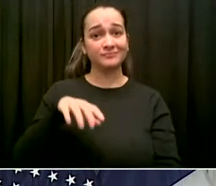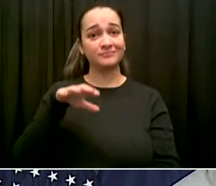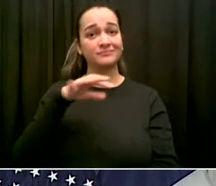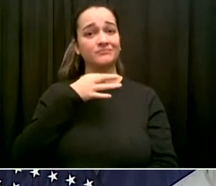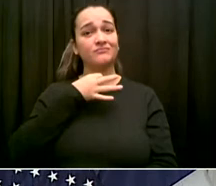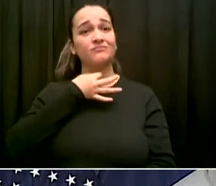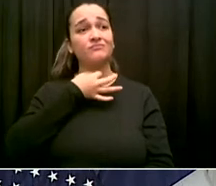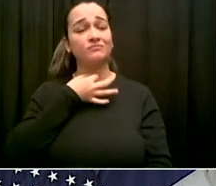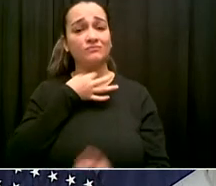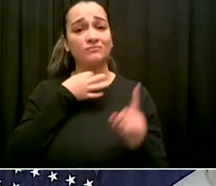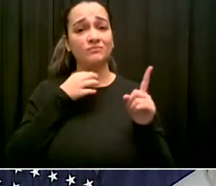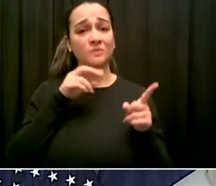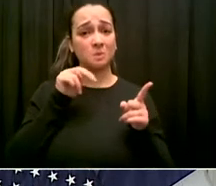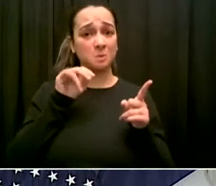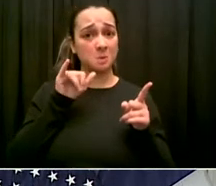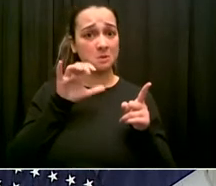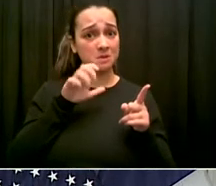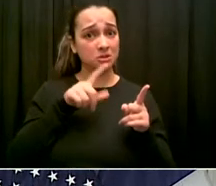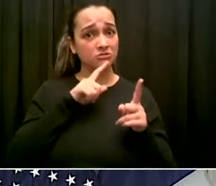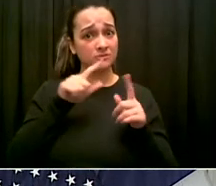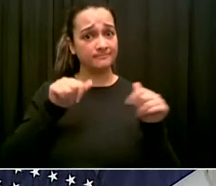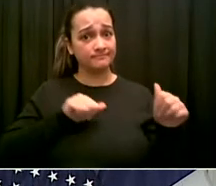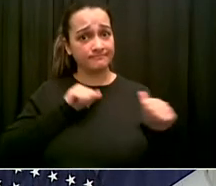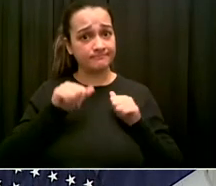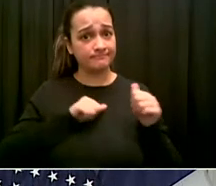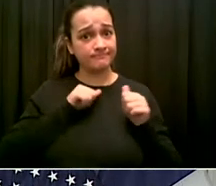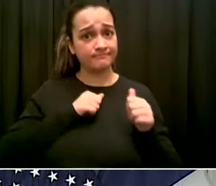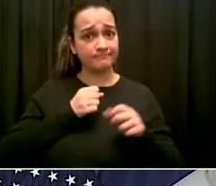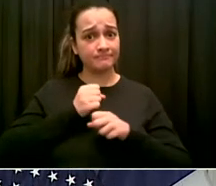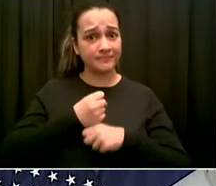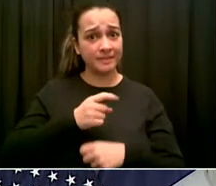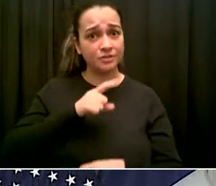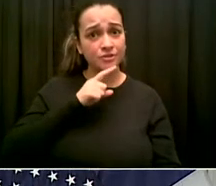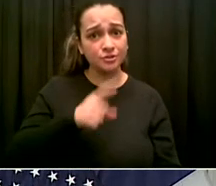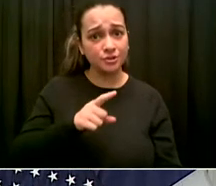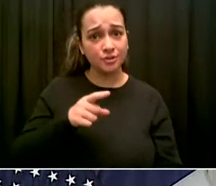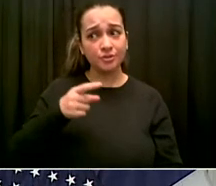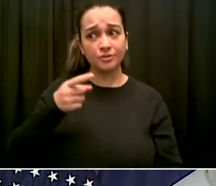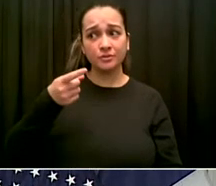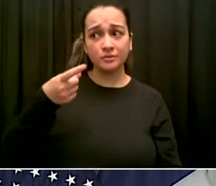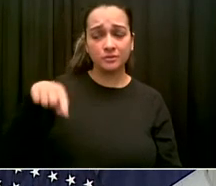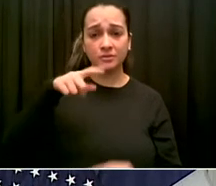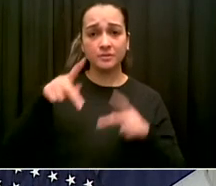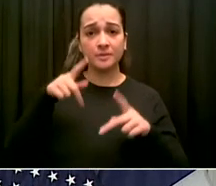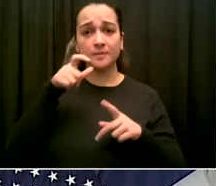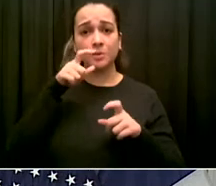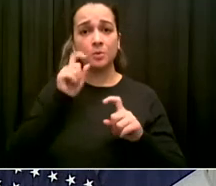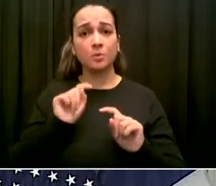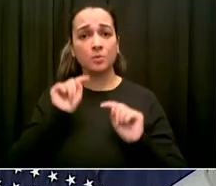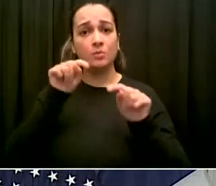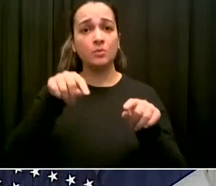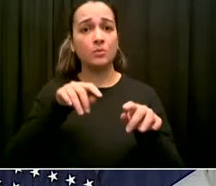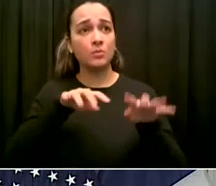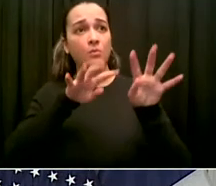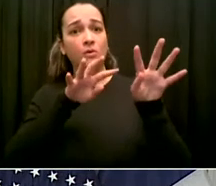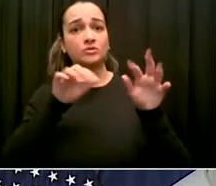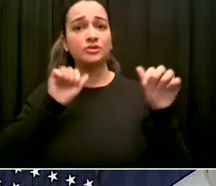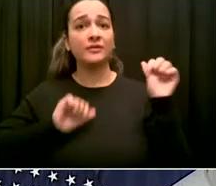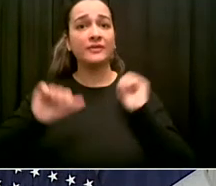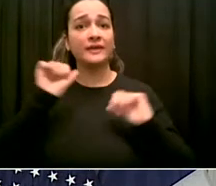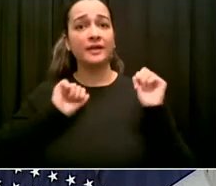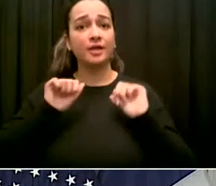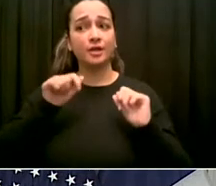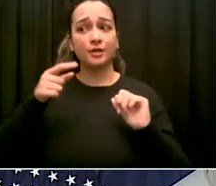controlling the audience or weeding out the audience for vaccination or helping theaters